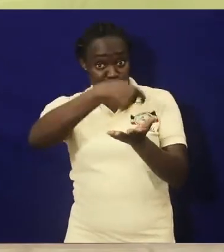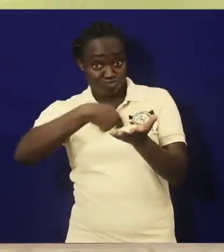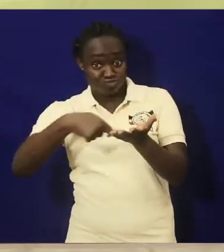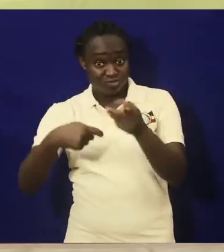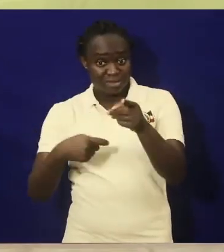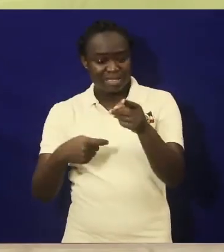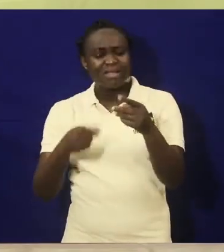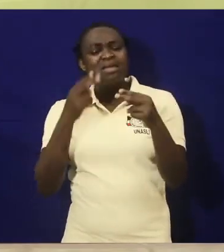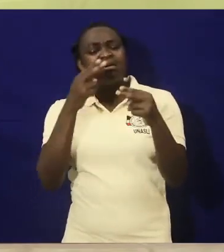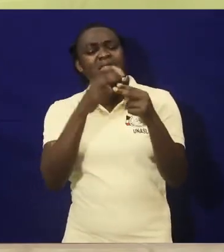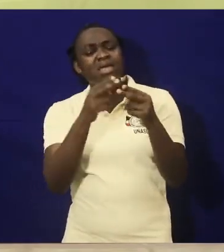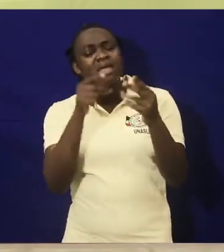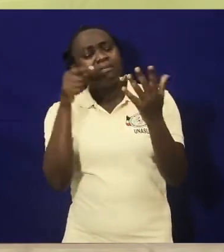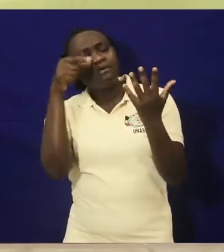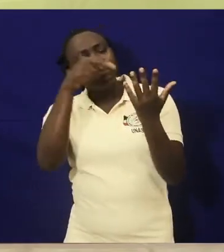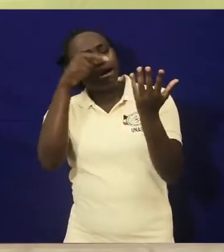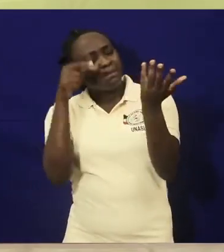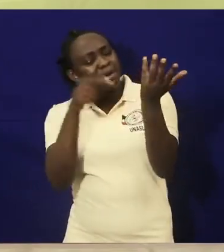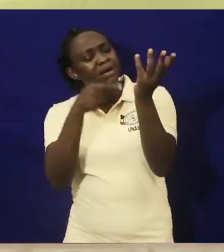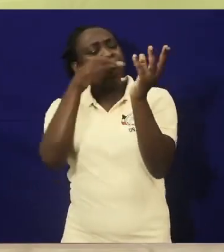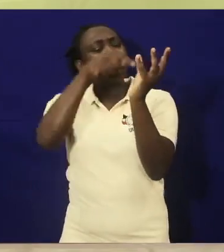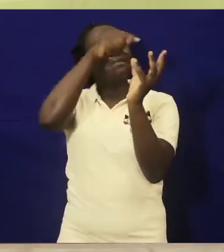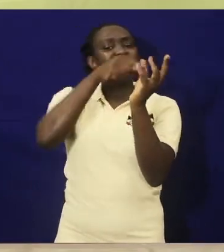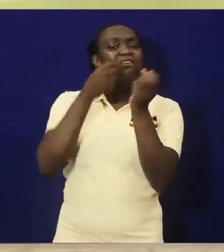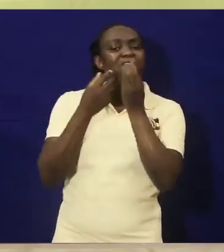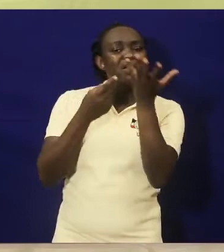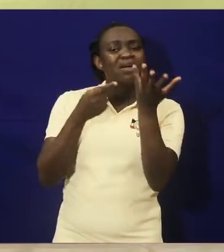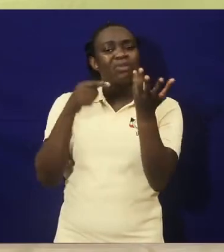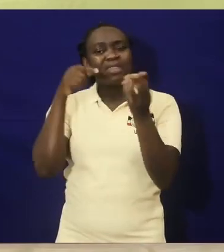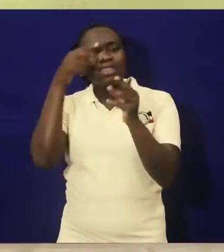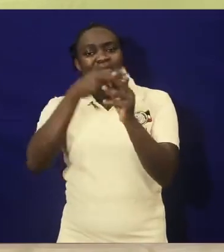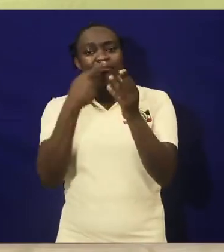and label all the parts.